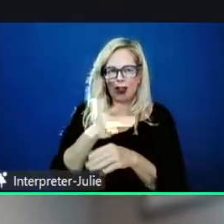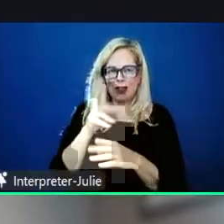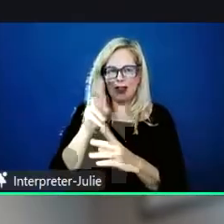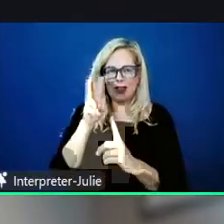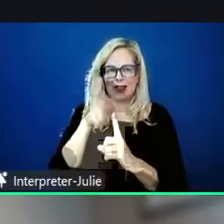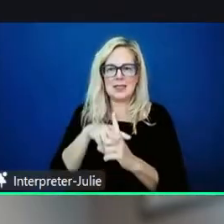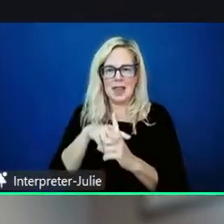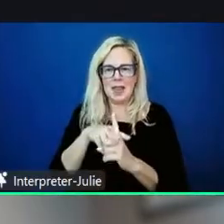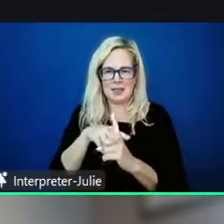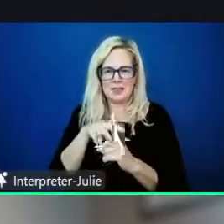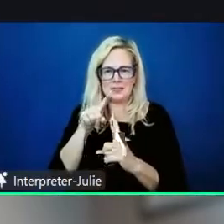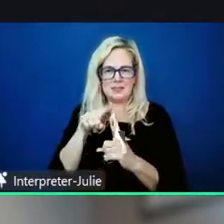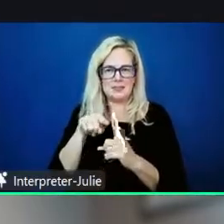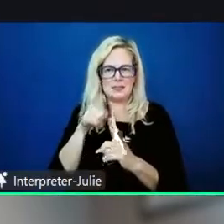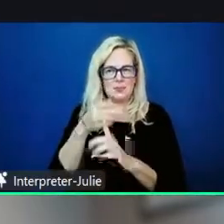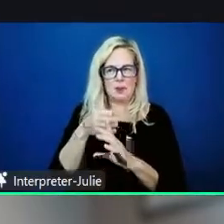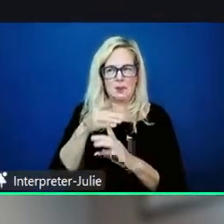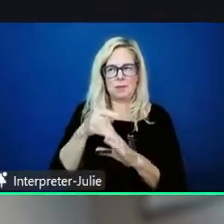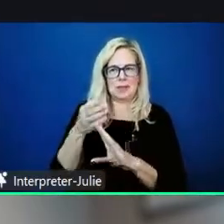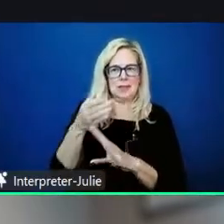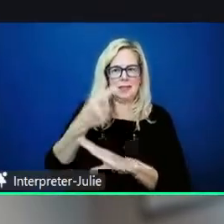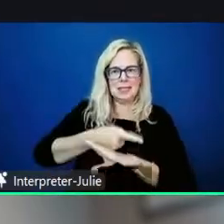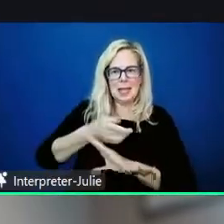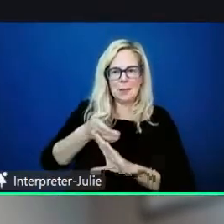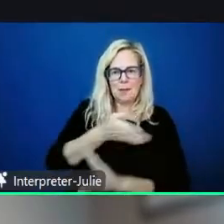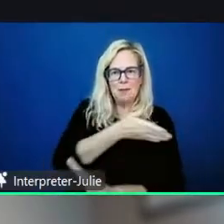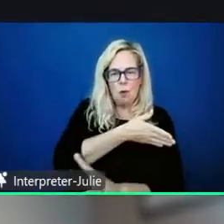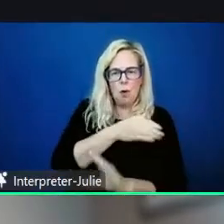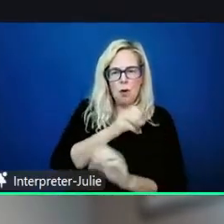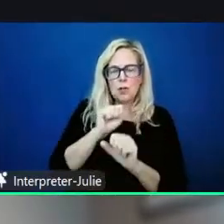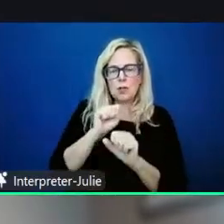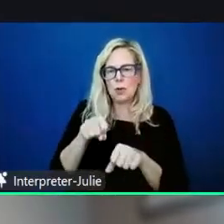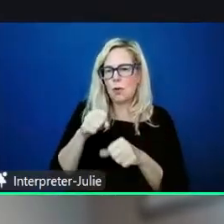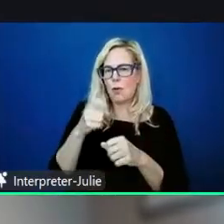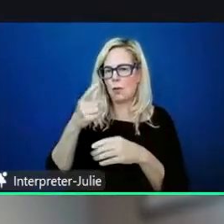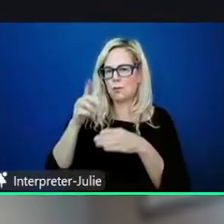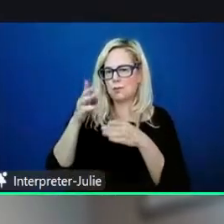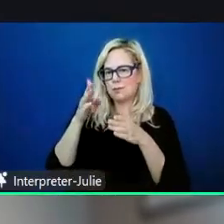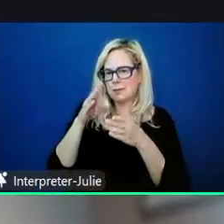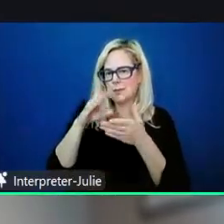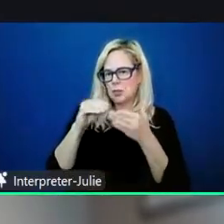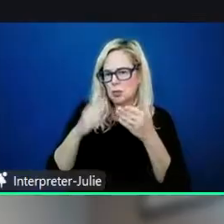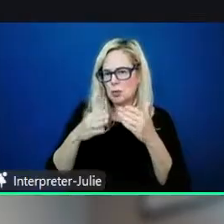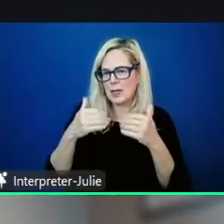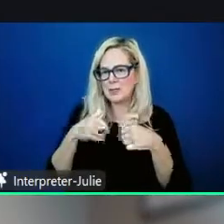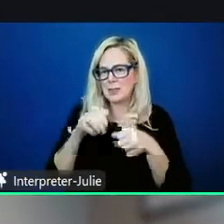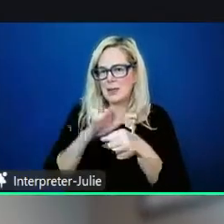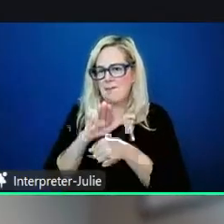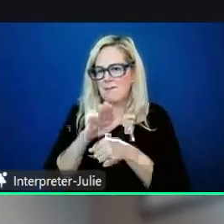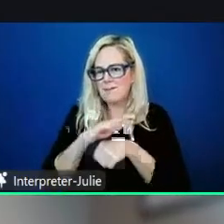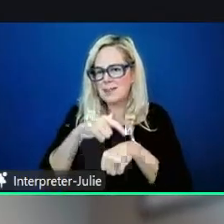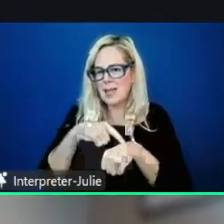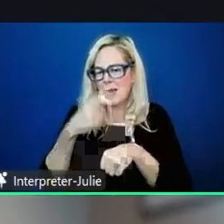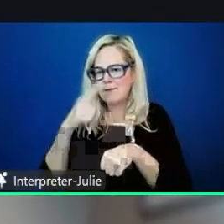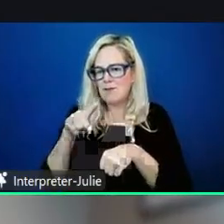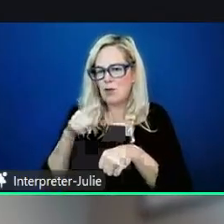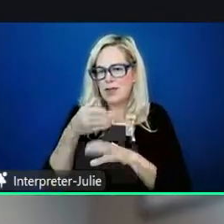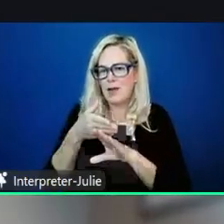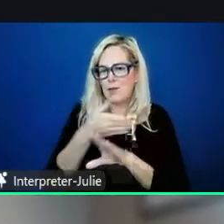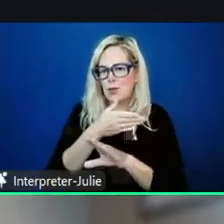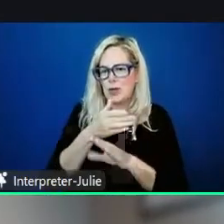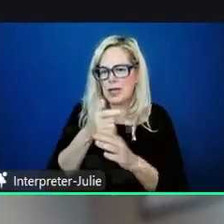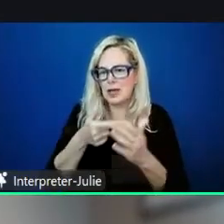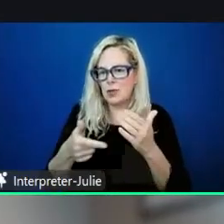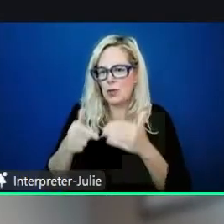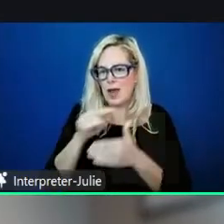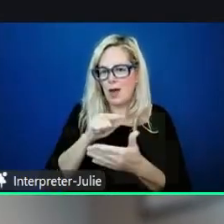list to students so they have enough time to do pre-rounding. And extended time complete notes is also something that's possible